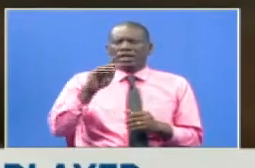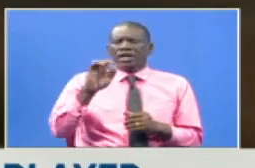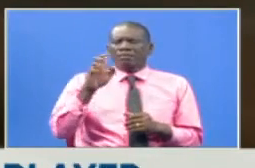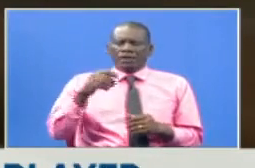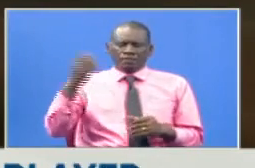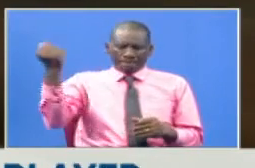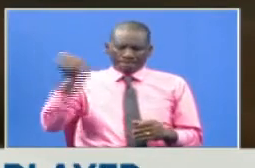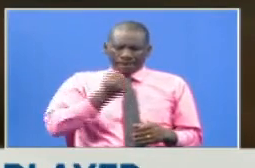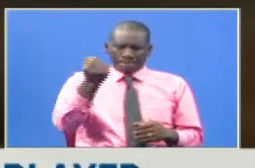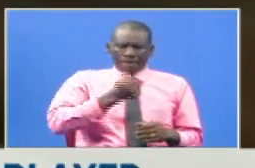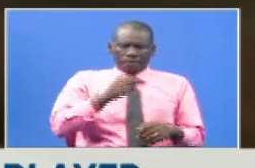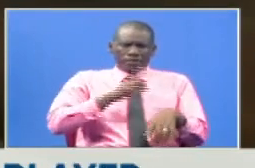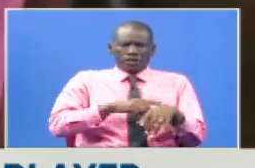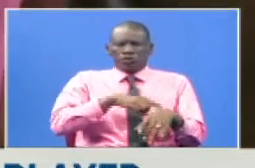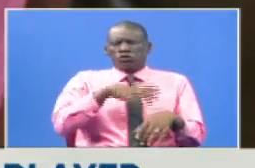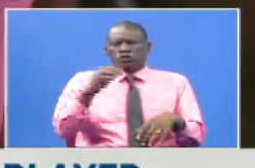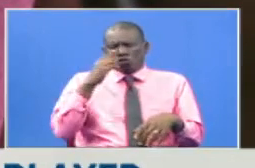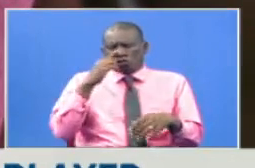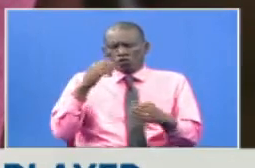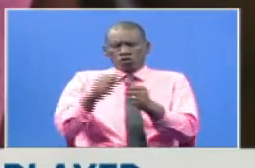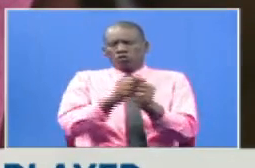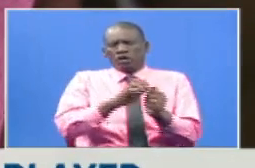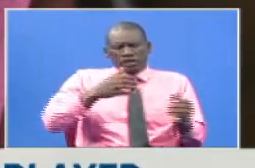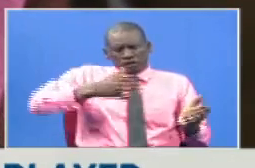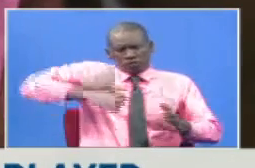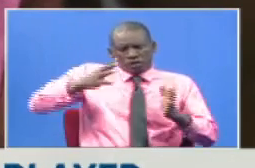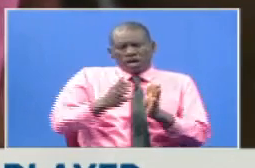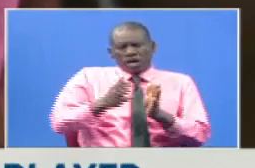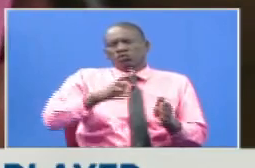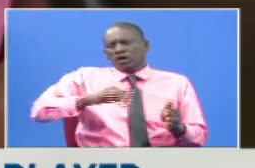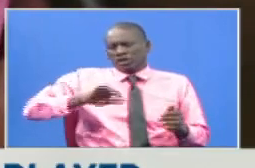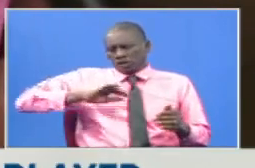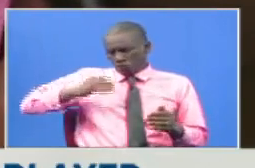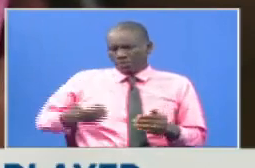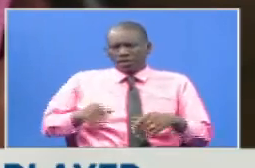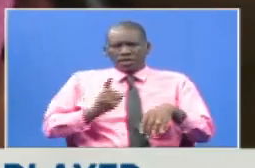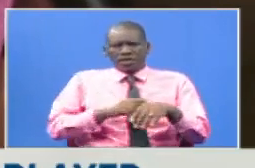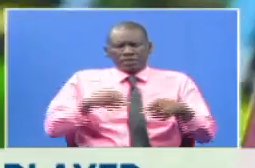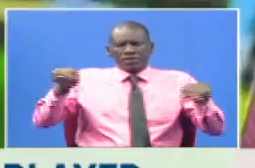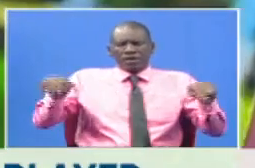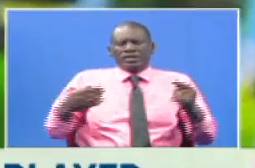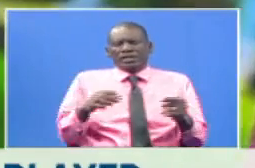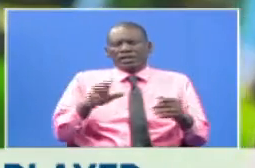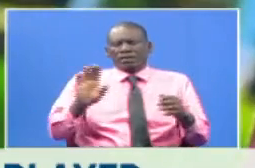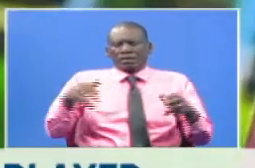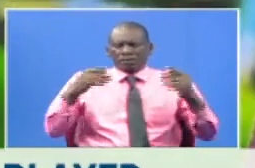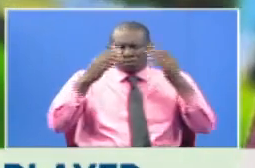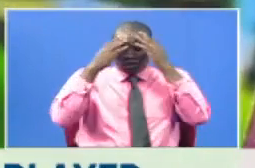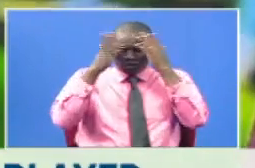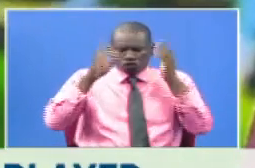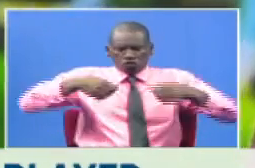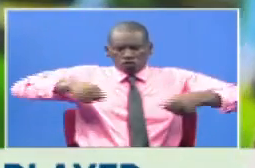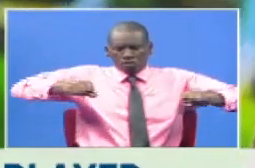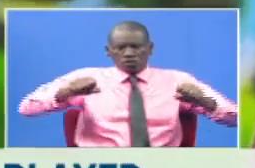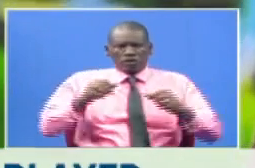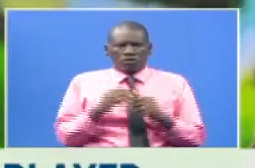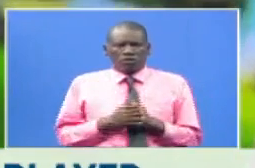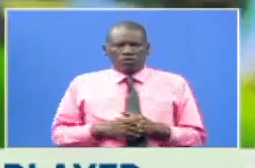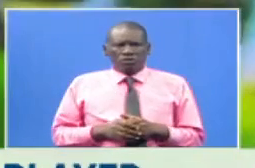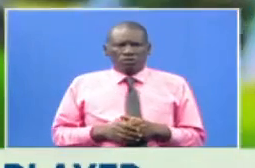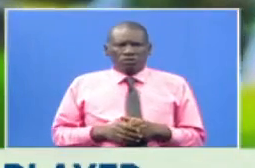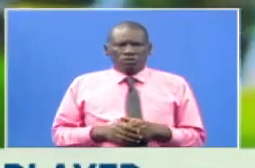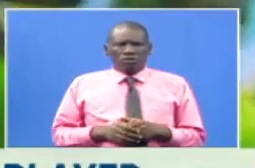on his way home in the company of a fellow player and two other women when they were accosted by unknown men on a motorcycle. And ndugu yake